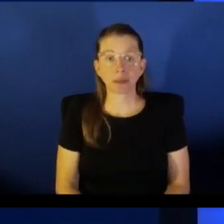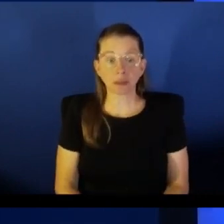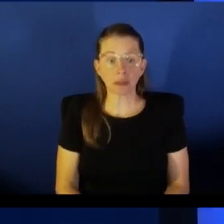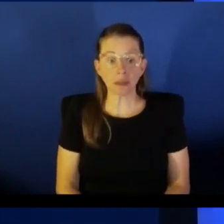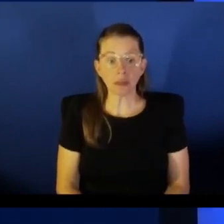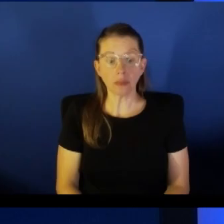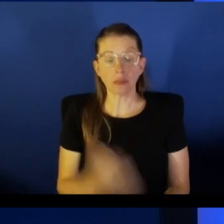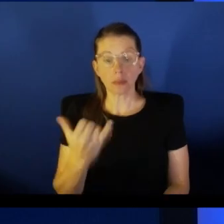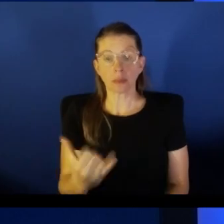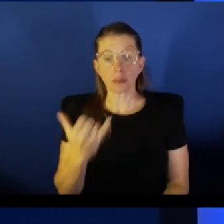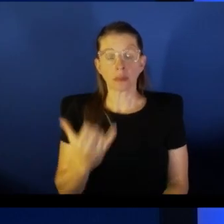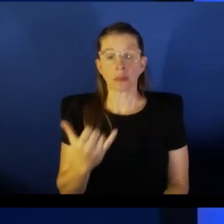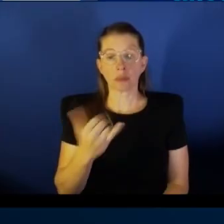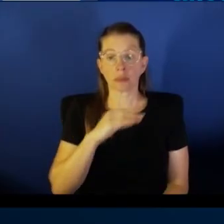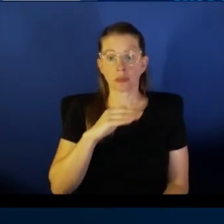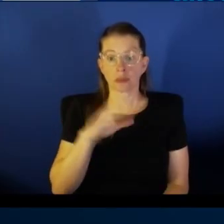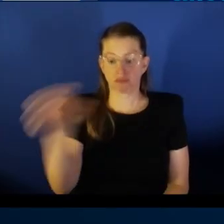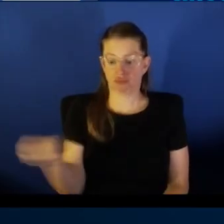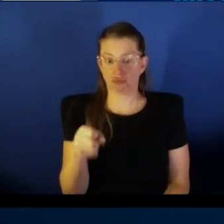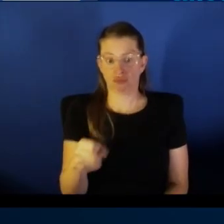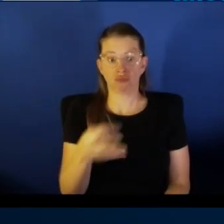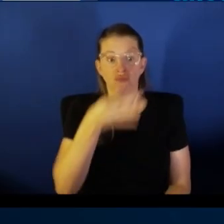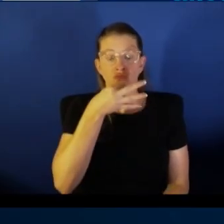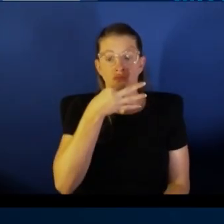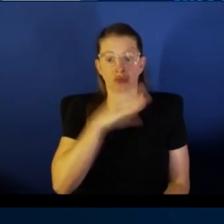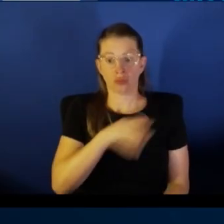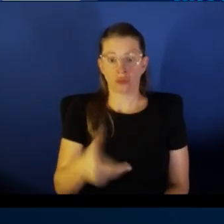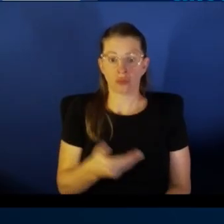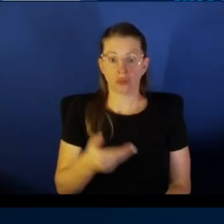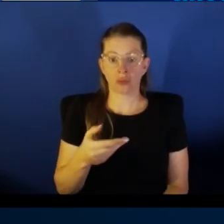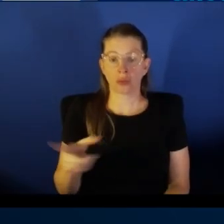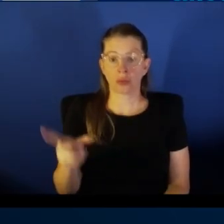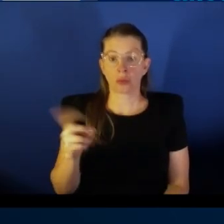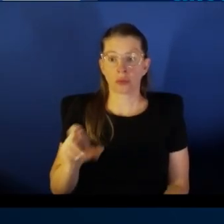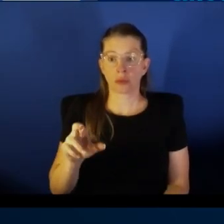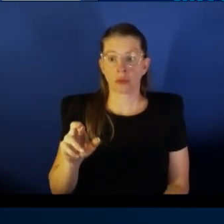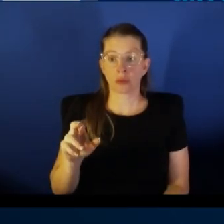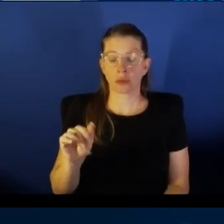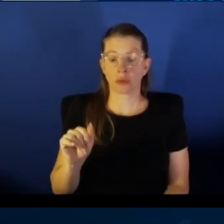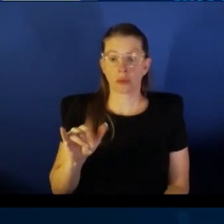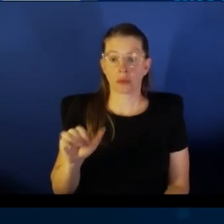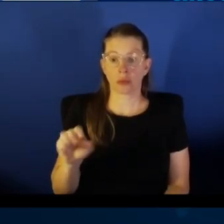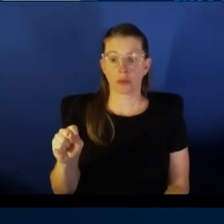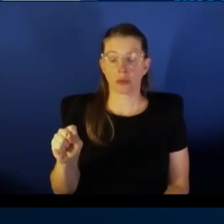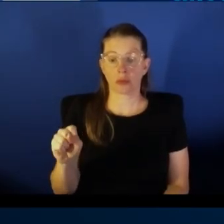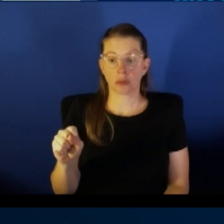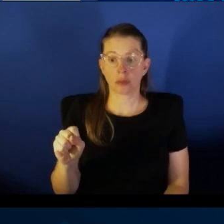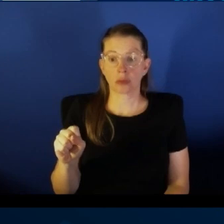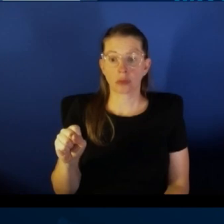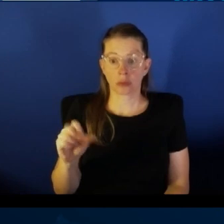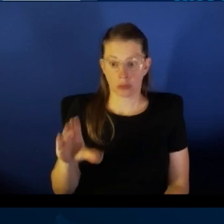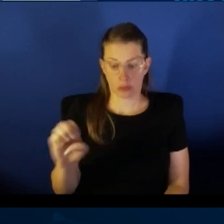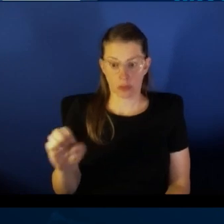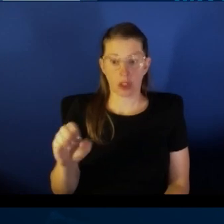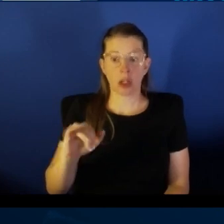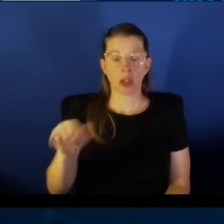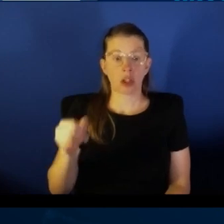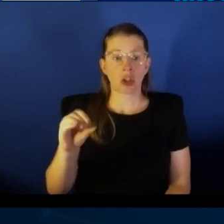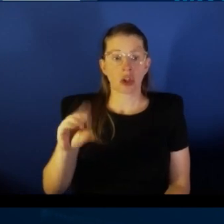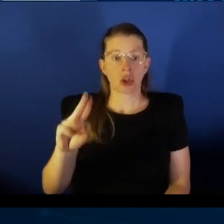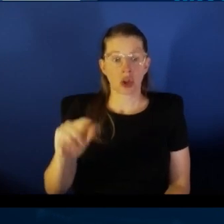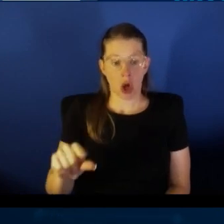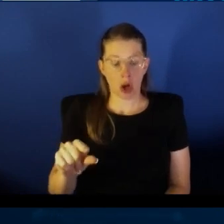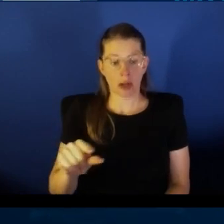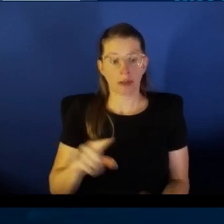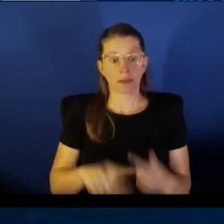our experts to talk more about that. I want to welcome in Dr. Alice Zhang and Dr. Renee Jameson. Ladies, thank you so much for joining us today. We appreciate it. Good